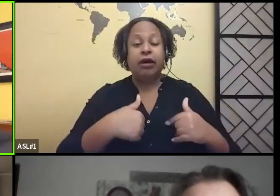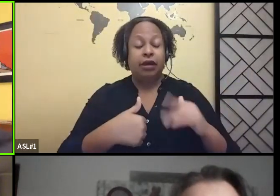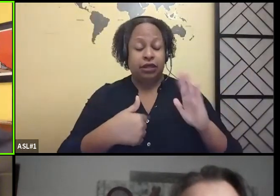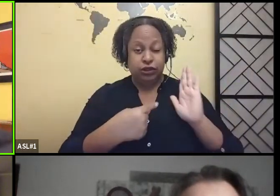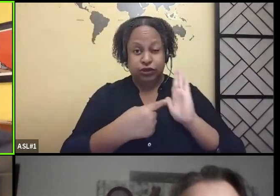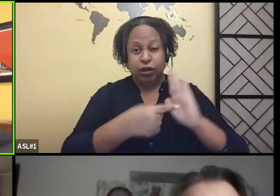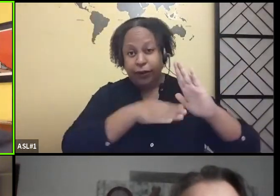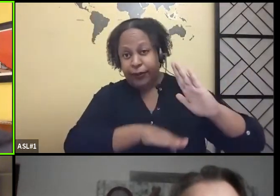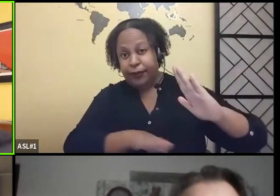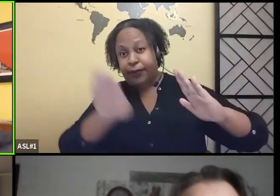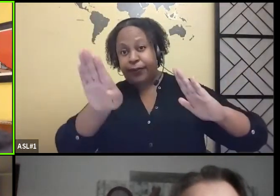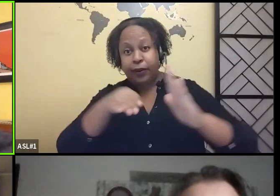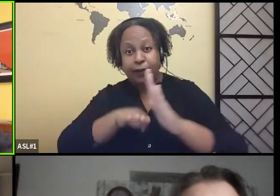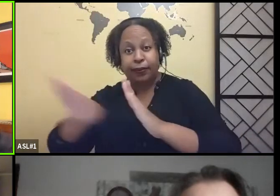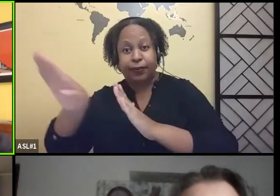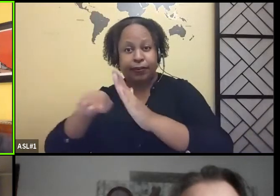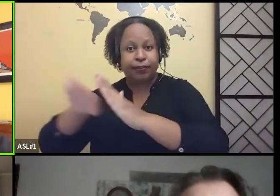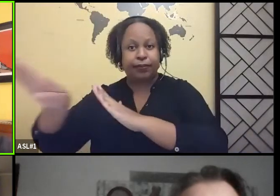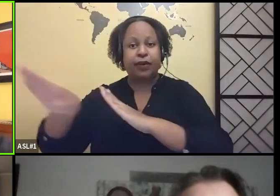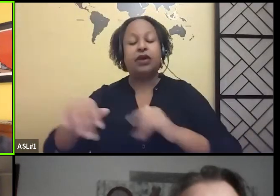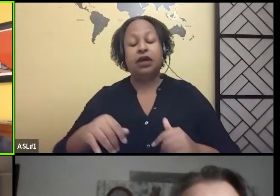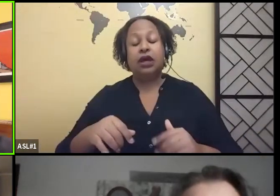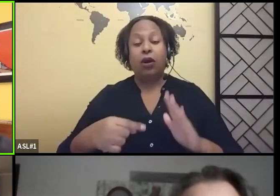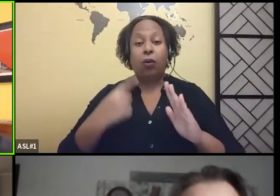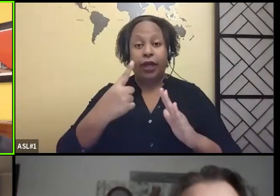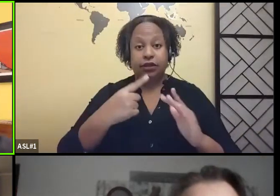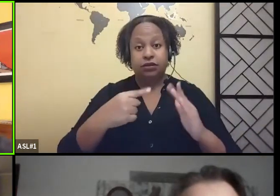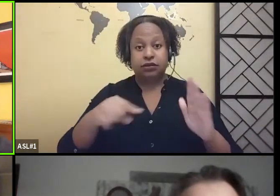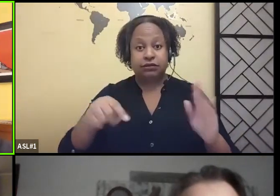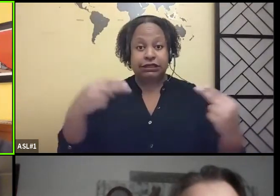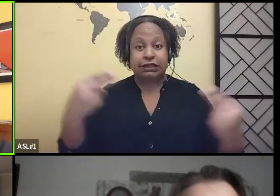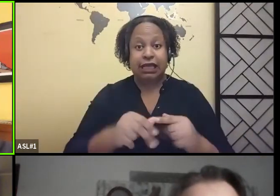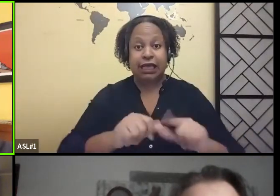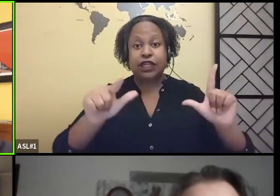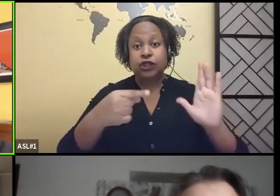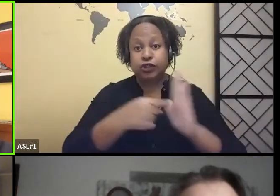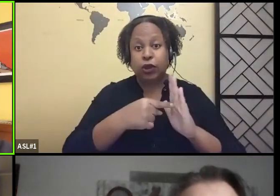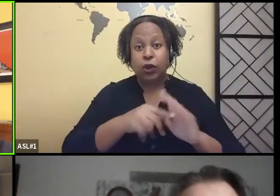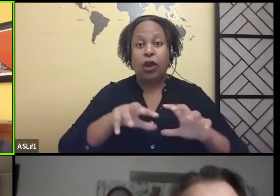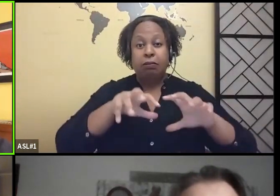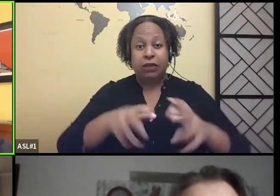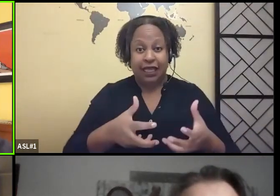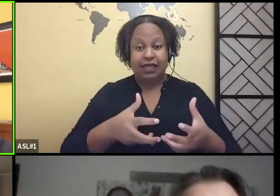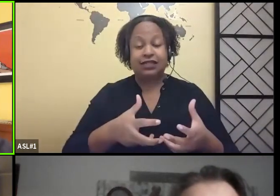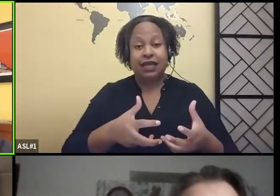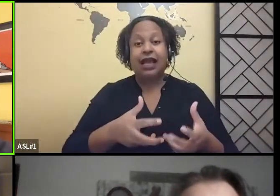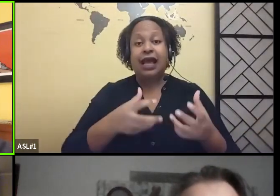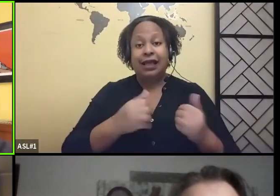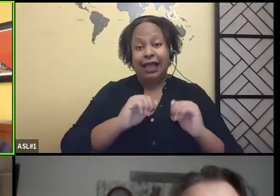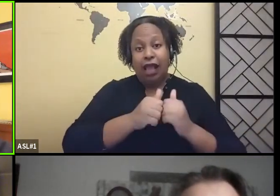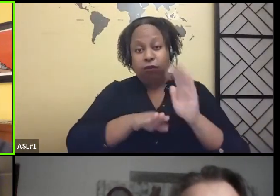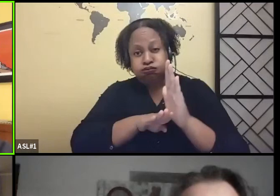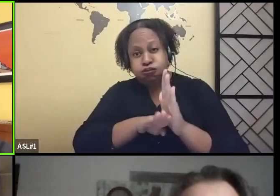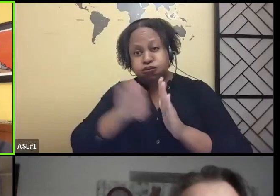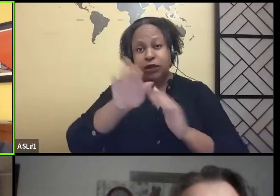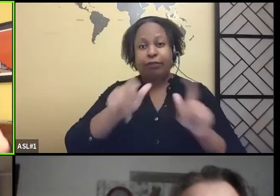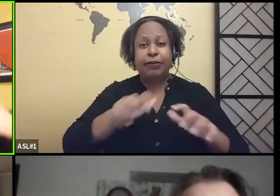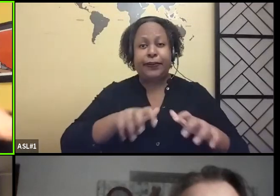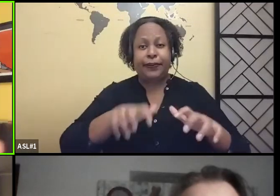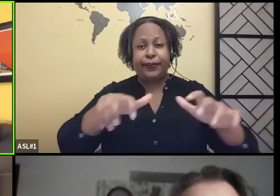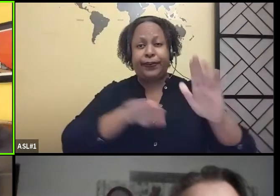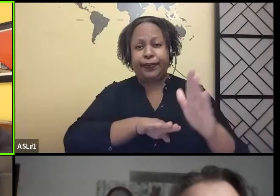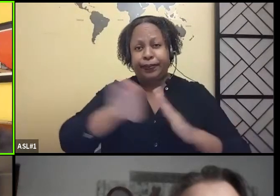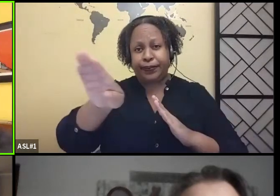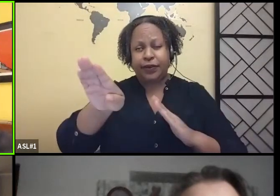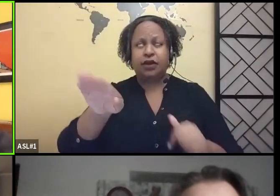of population on the planet over the last 200 years. And it's almost doubled since I was born. I was born in the middle of the last